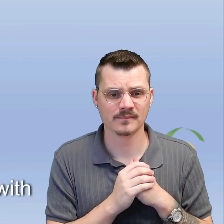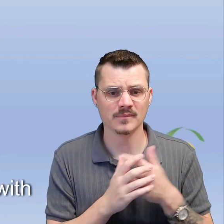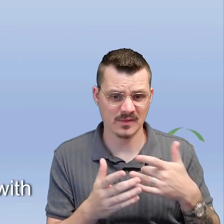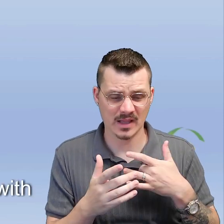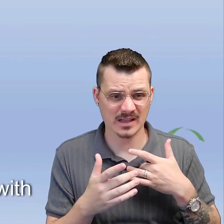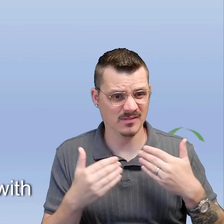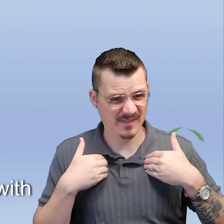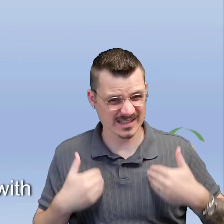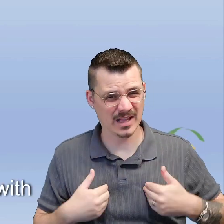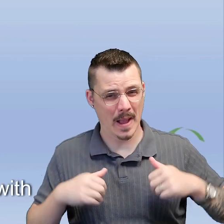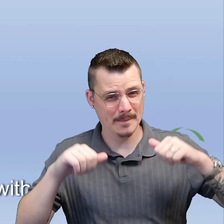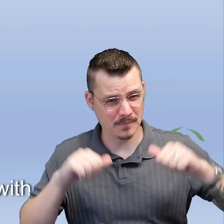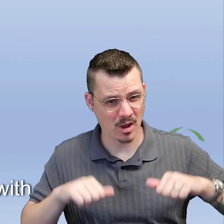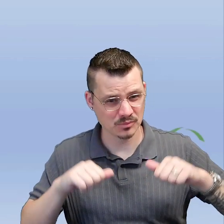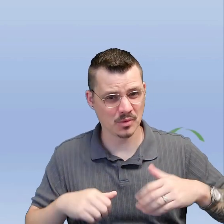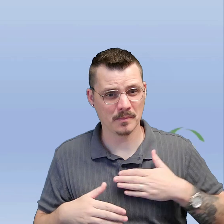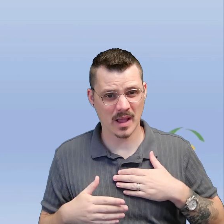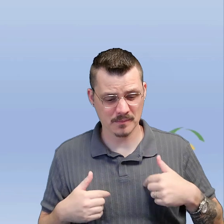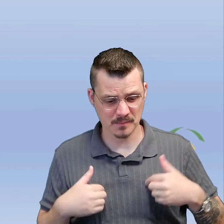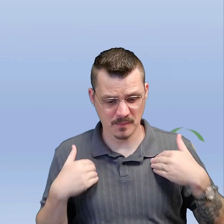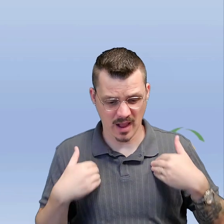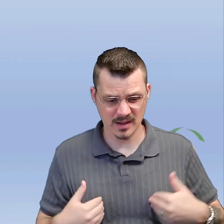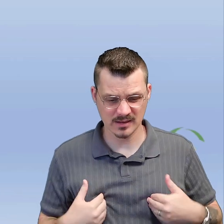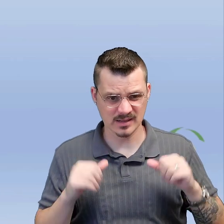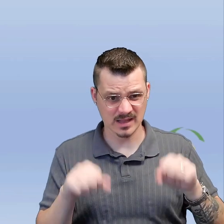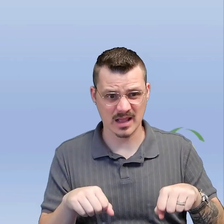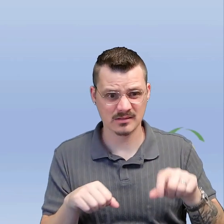Is it physically possible for a person with your body?